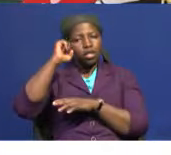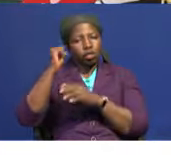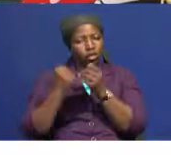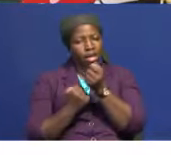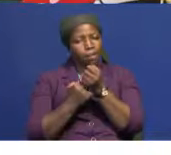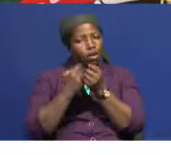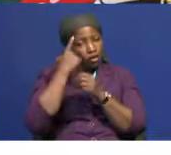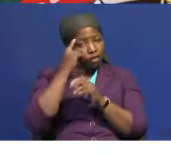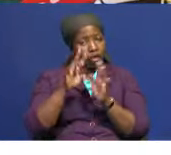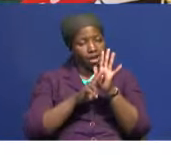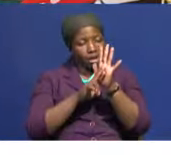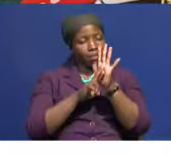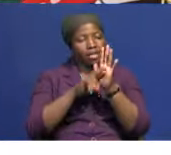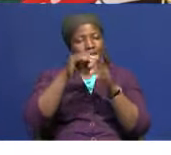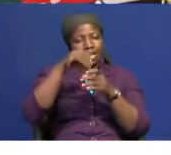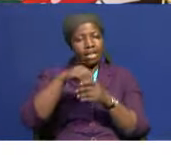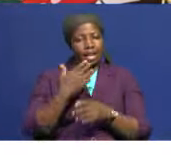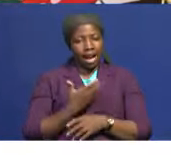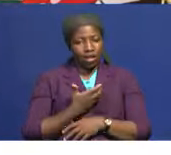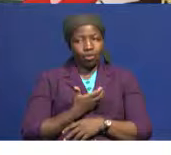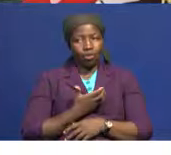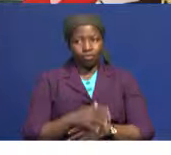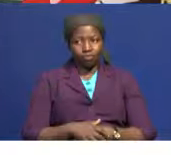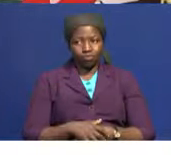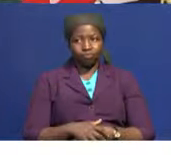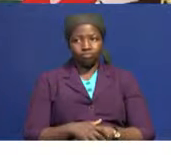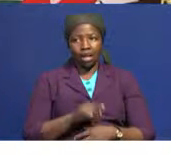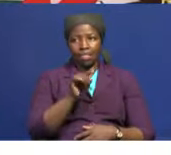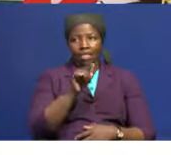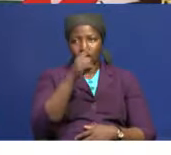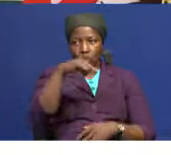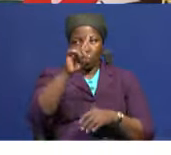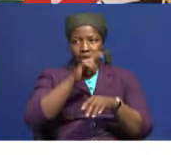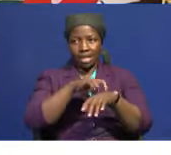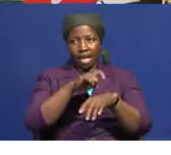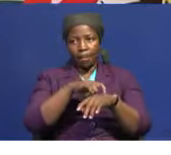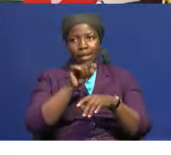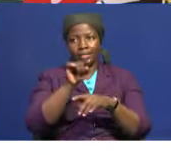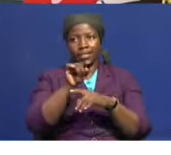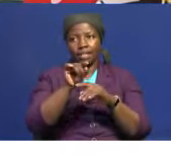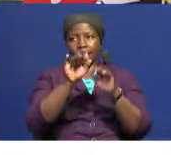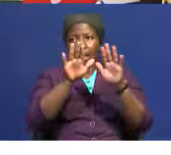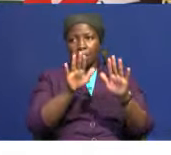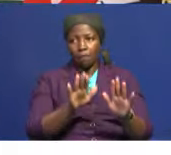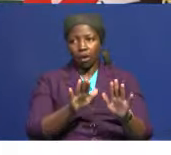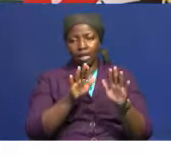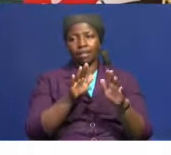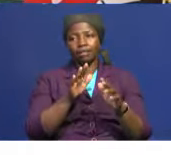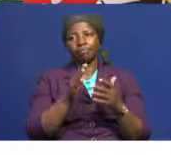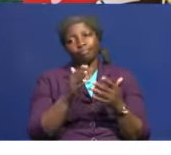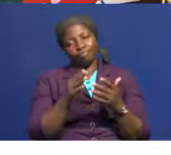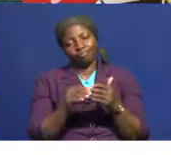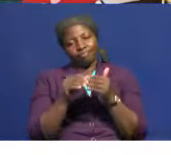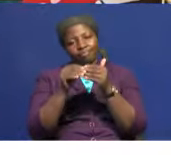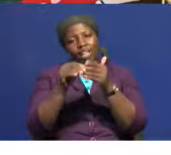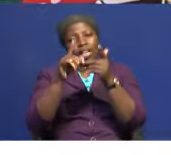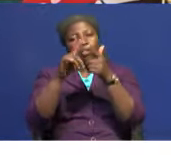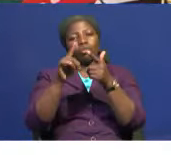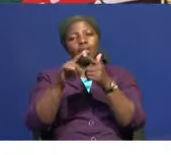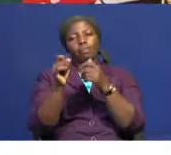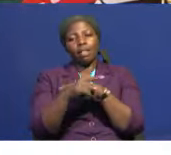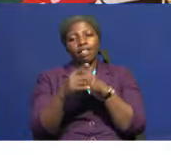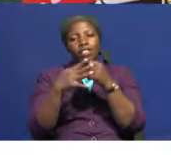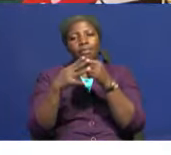in the Council. It is timely and particularly significant in the lead up to the September United Nations